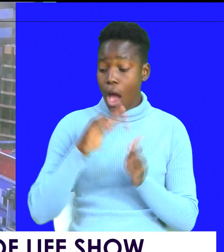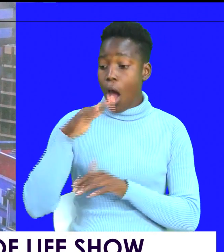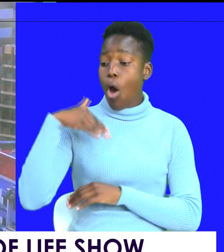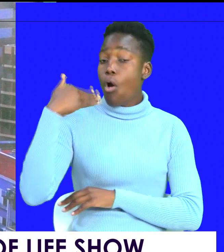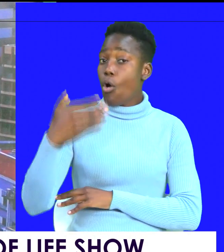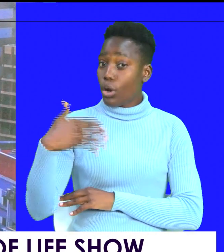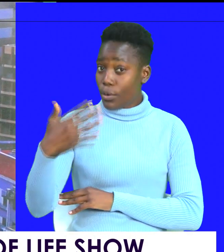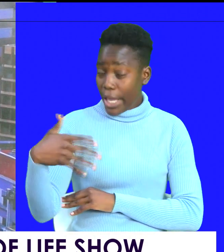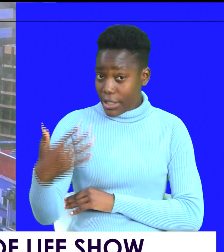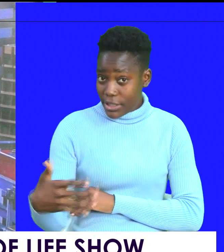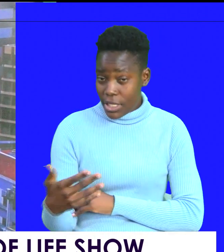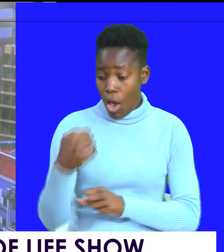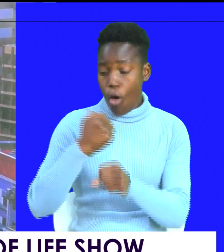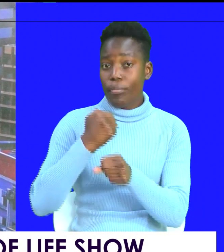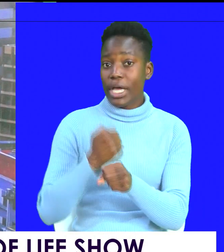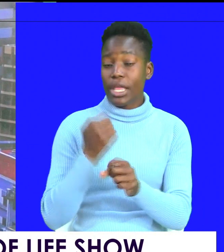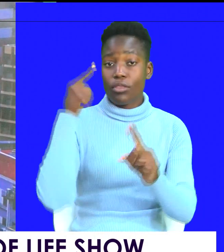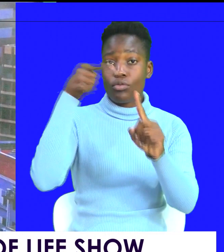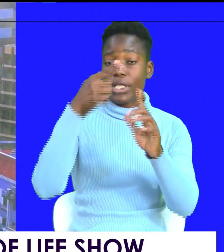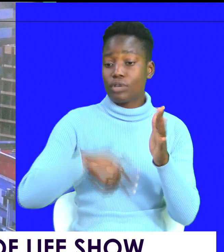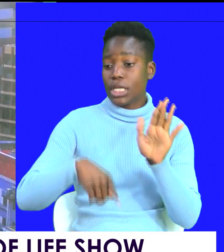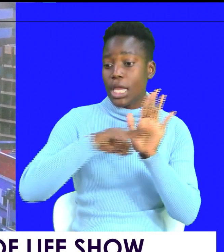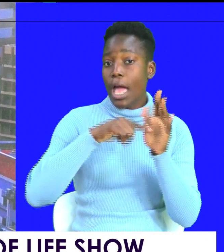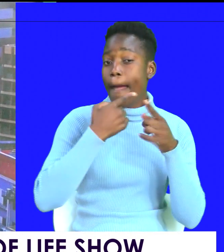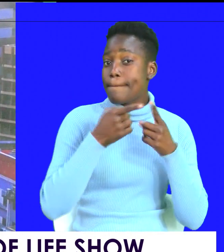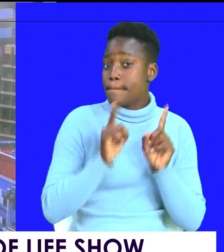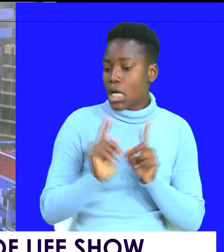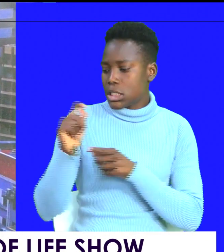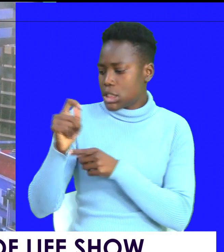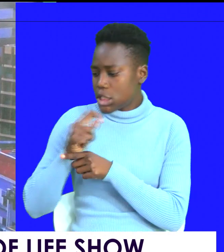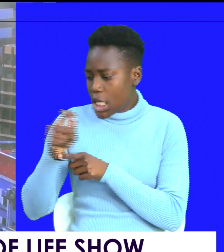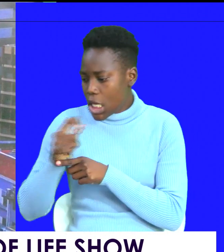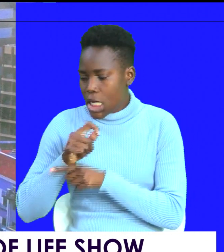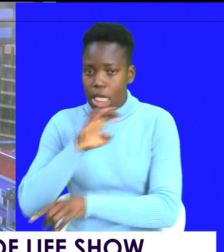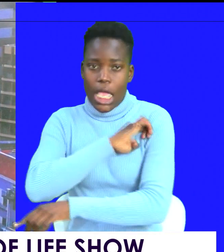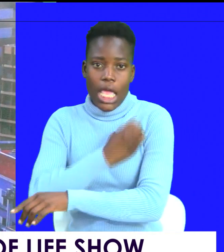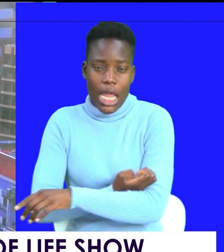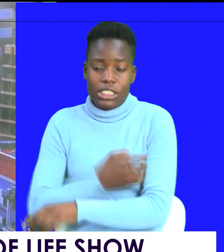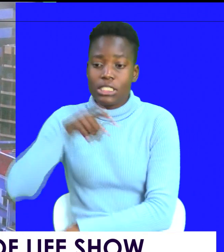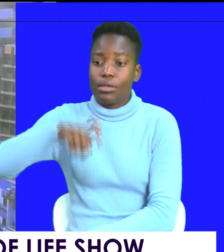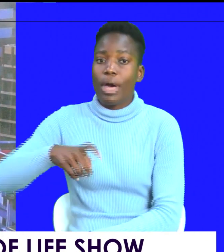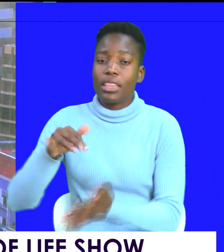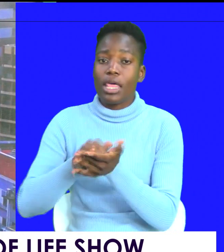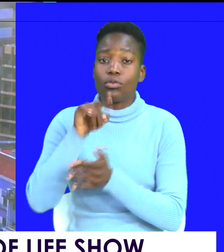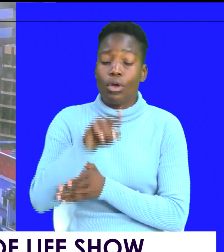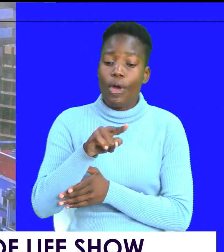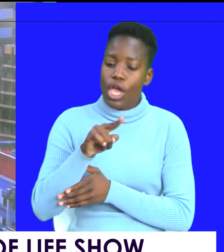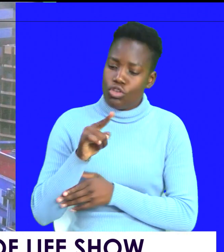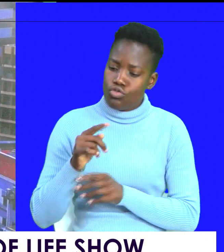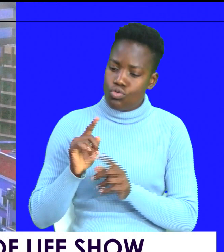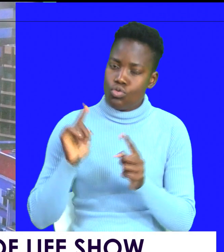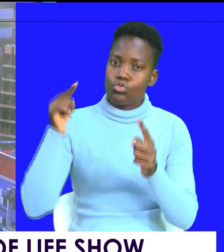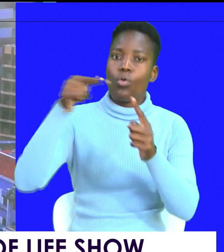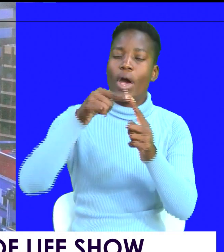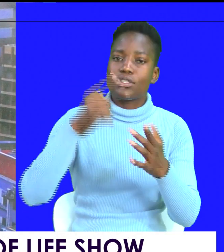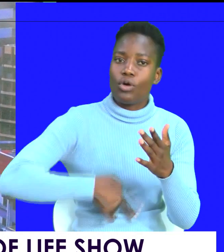always operate towards the negative. But training, energy demands that you walk through the journey of